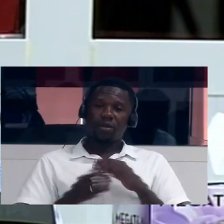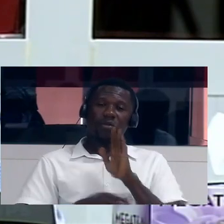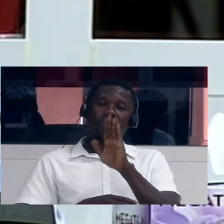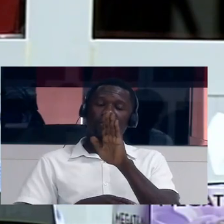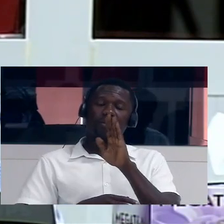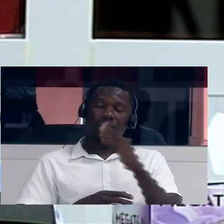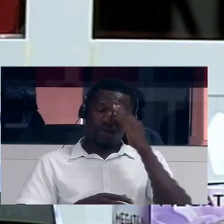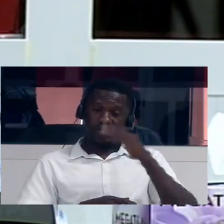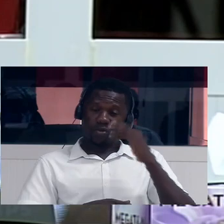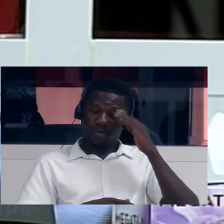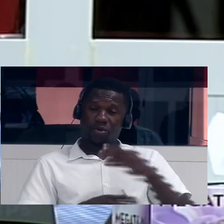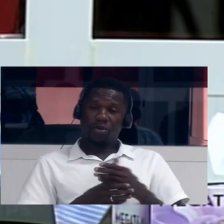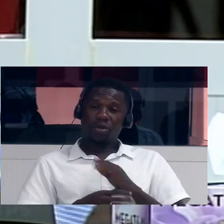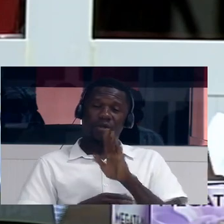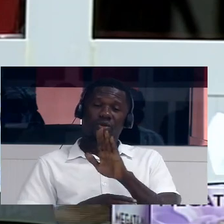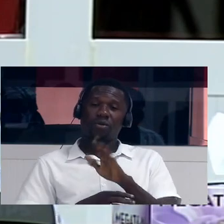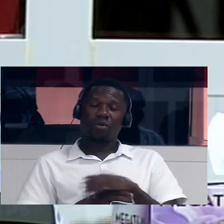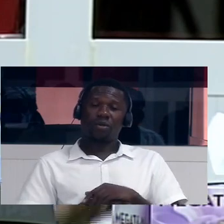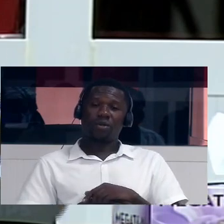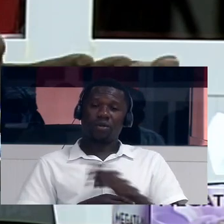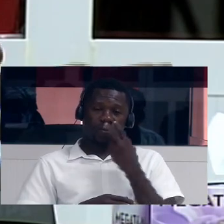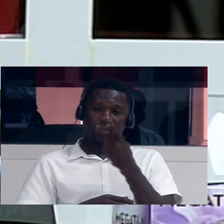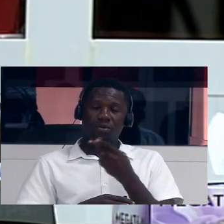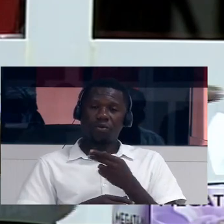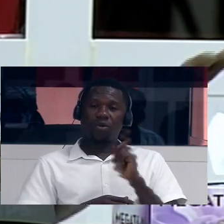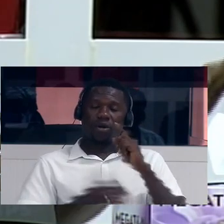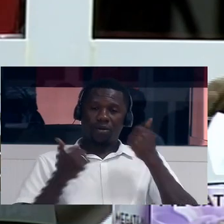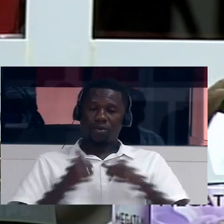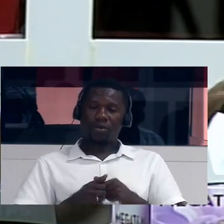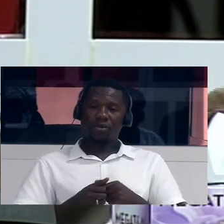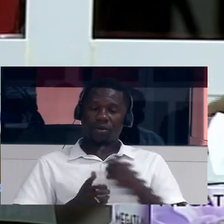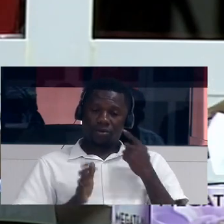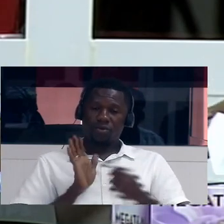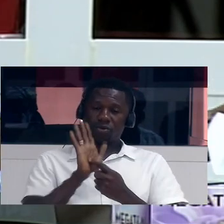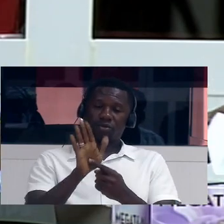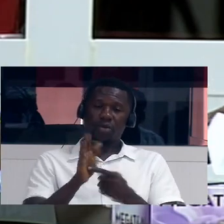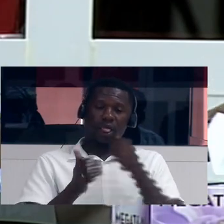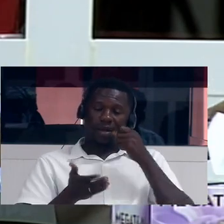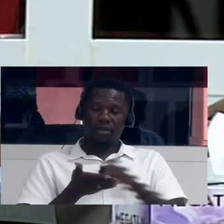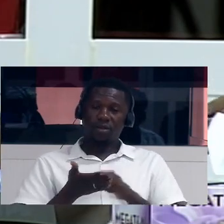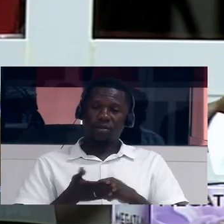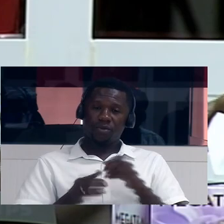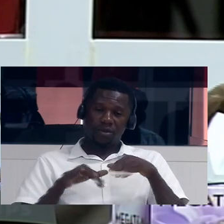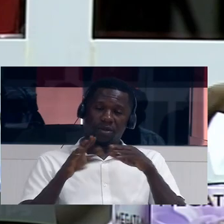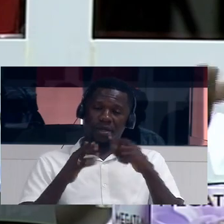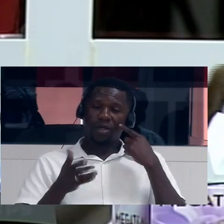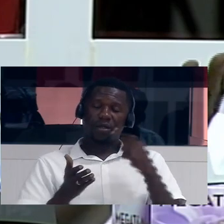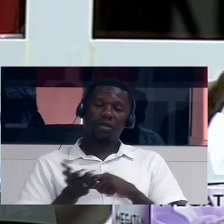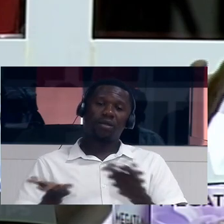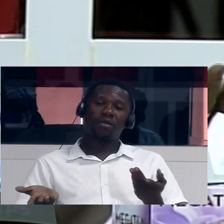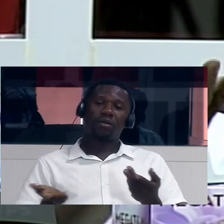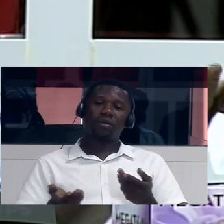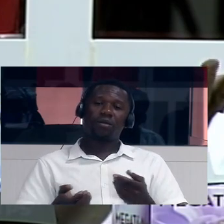stopped. He said, "Look what happened to me." And I said, "What?" He showed me a letter. He was dismissed that day. So